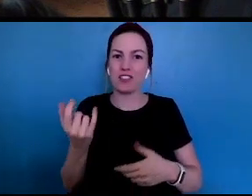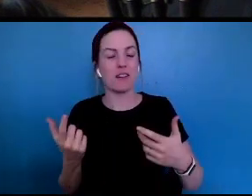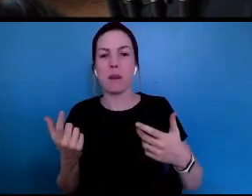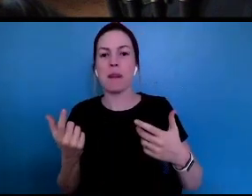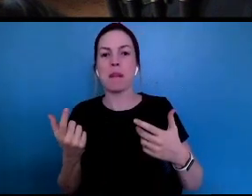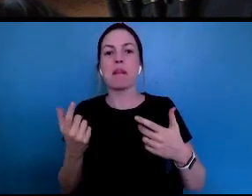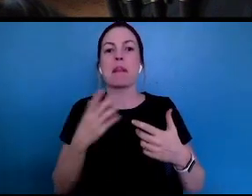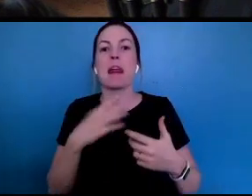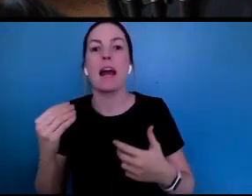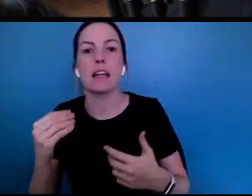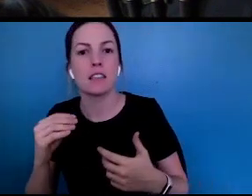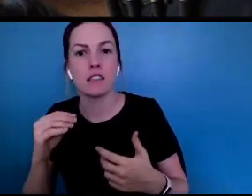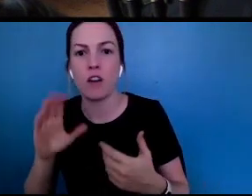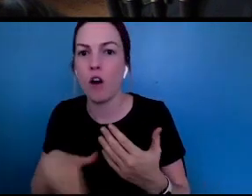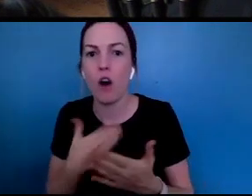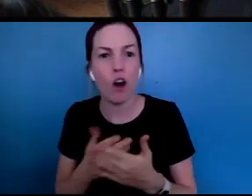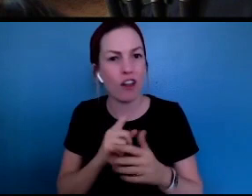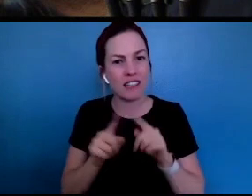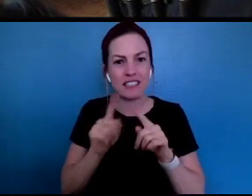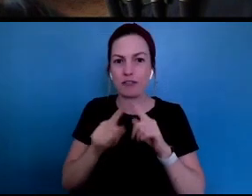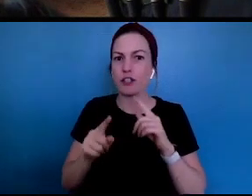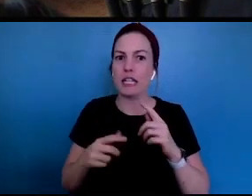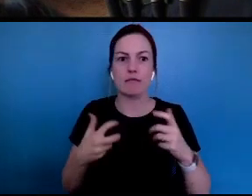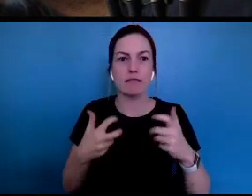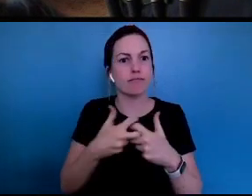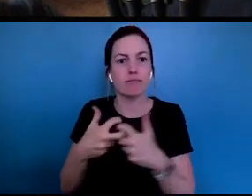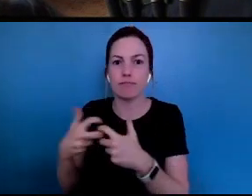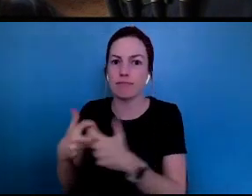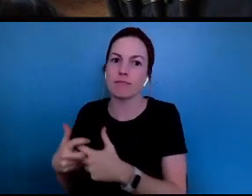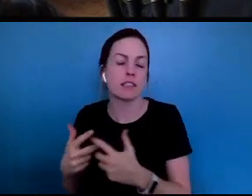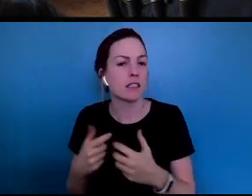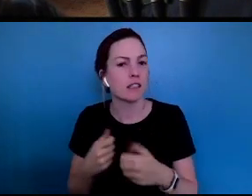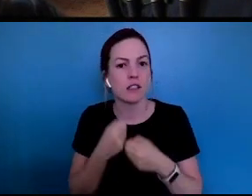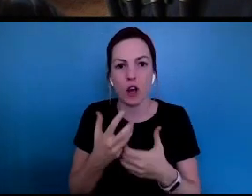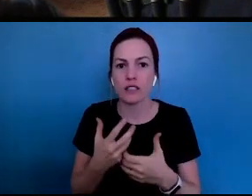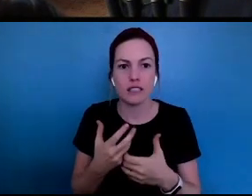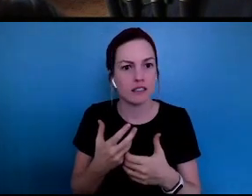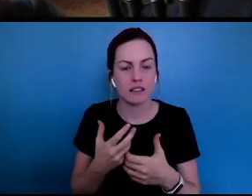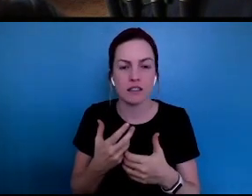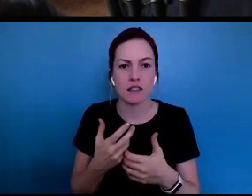backstops of what constitutes as a proof of personhood is gone.